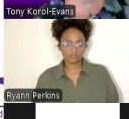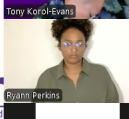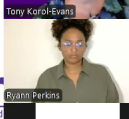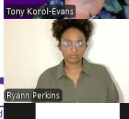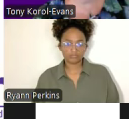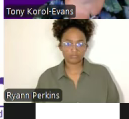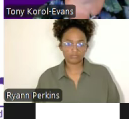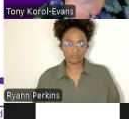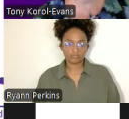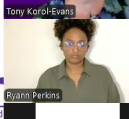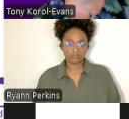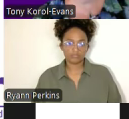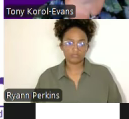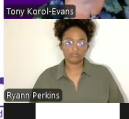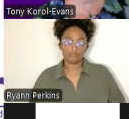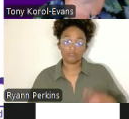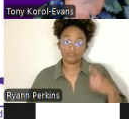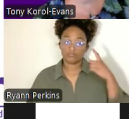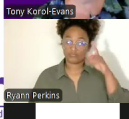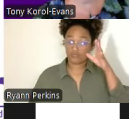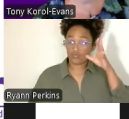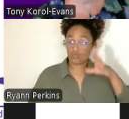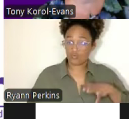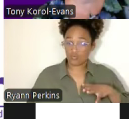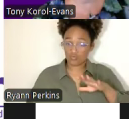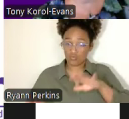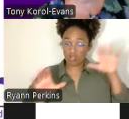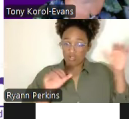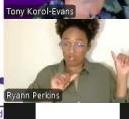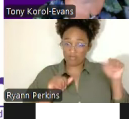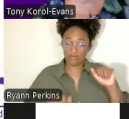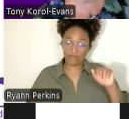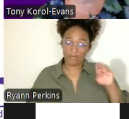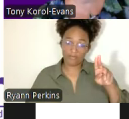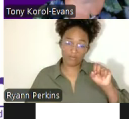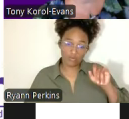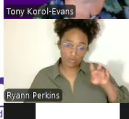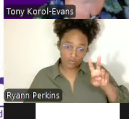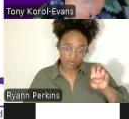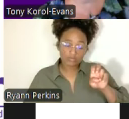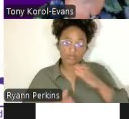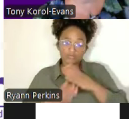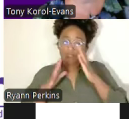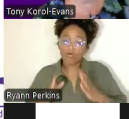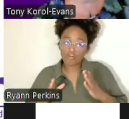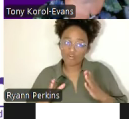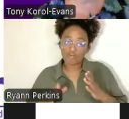For a woman to leave an abusive partner, it takes an average of 7 attempts.